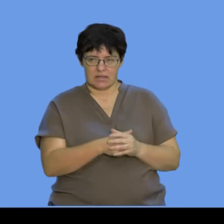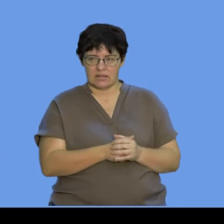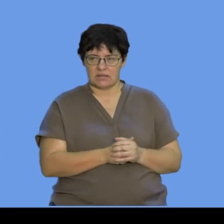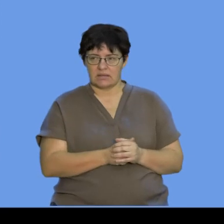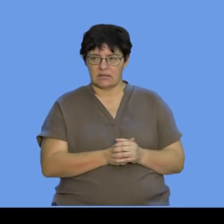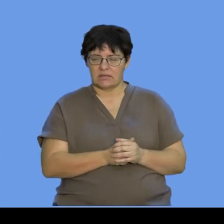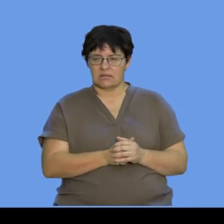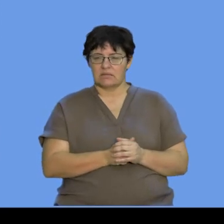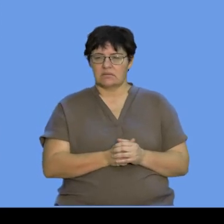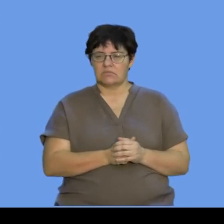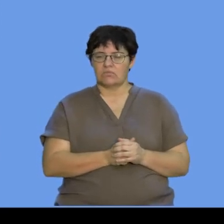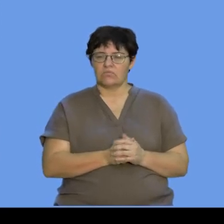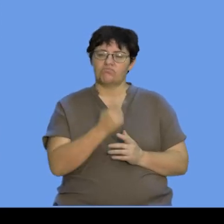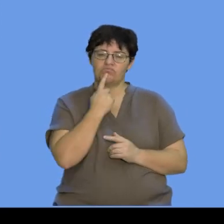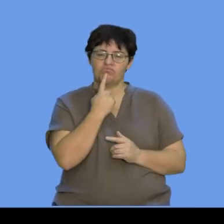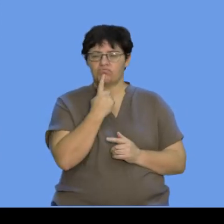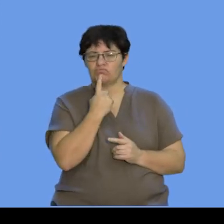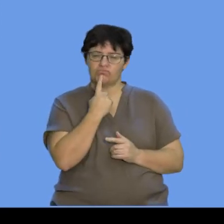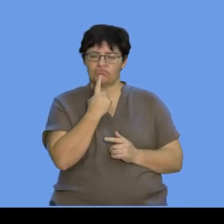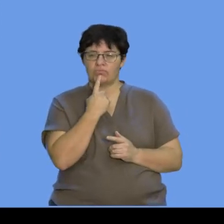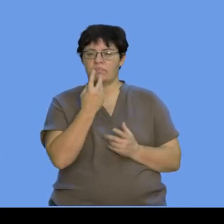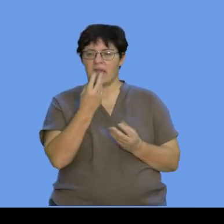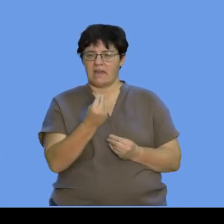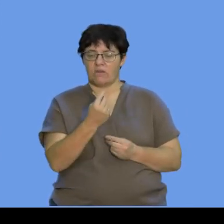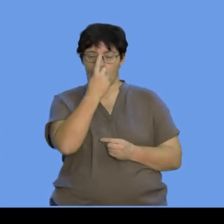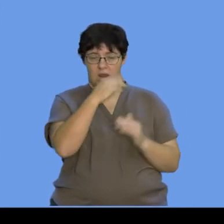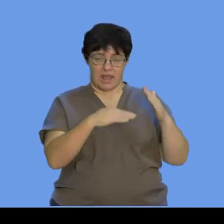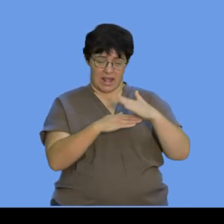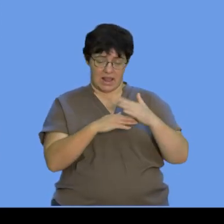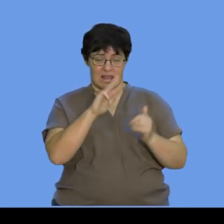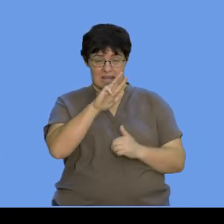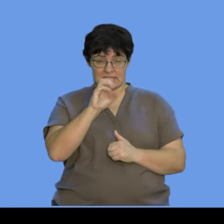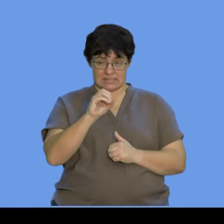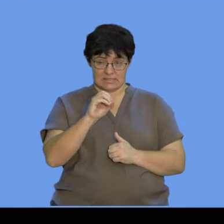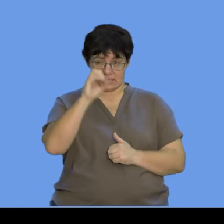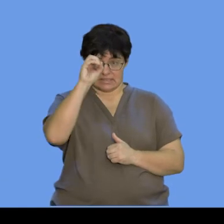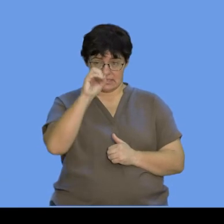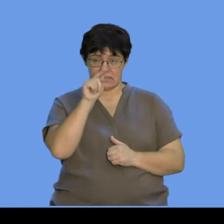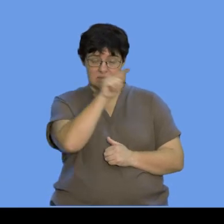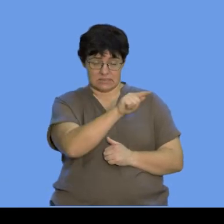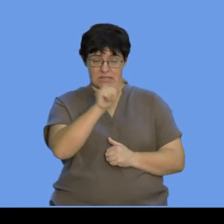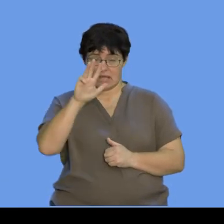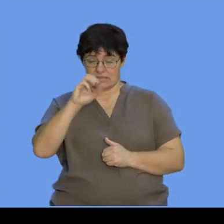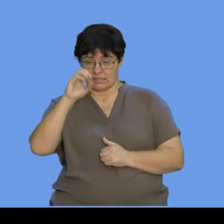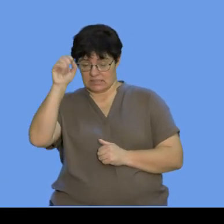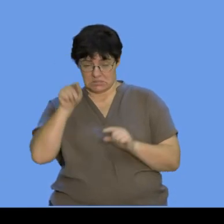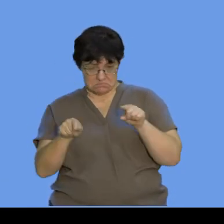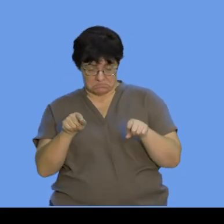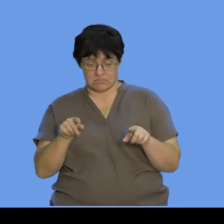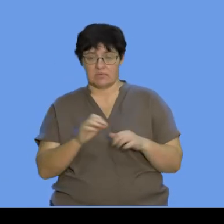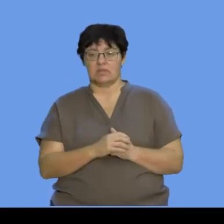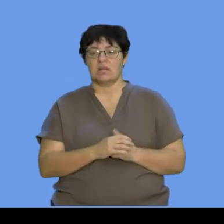similar to one another, right? So already I have one angle that is 90 degrees, so I must try and show